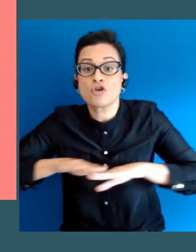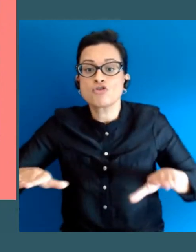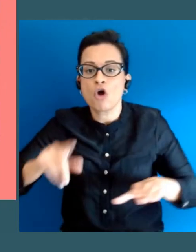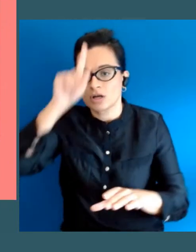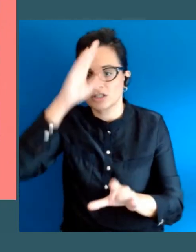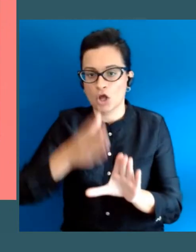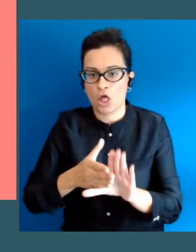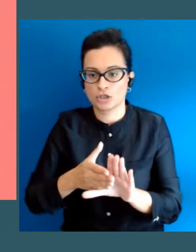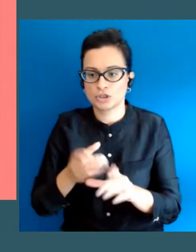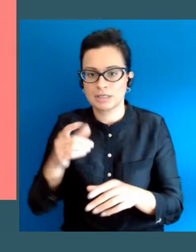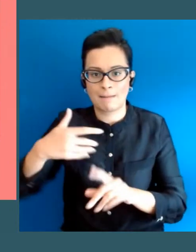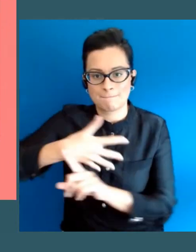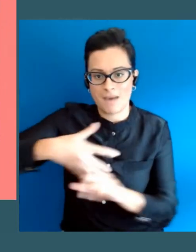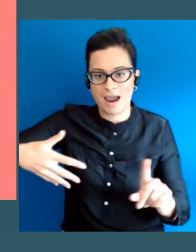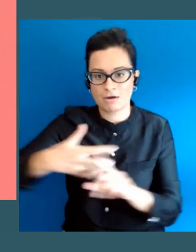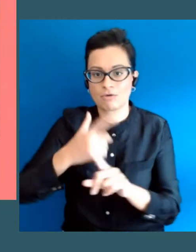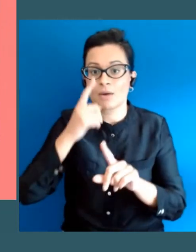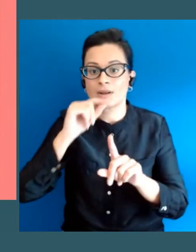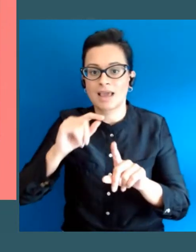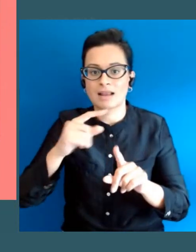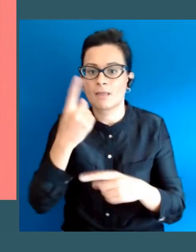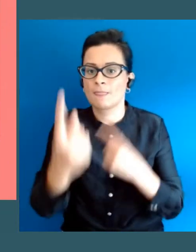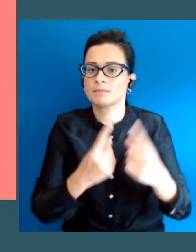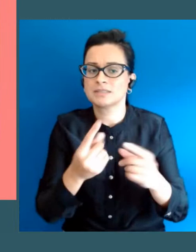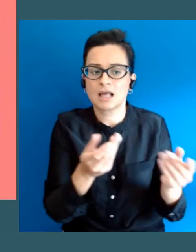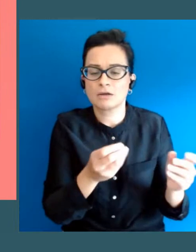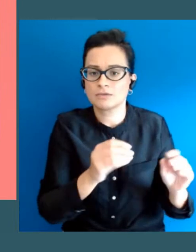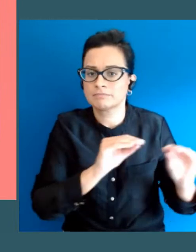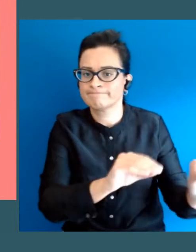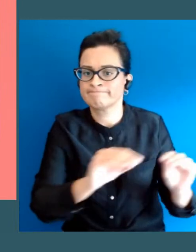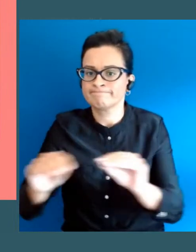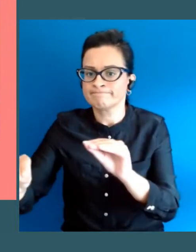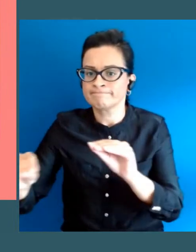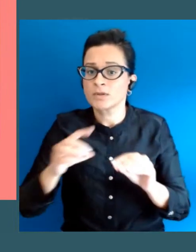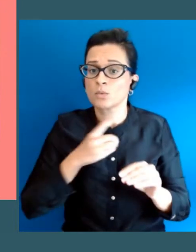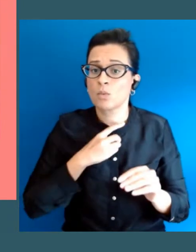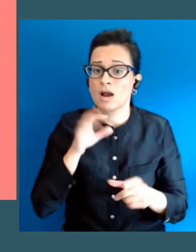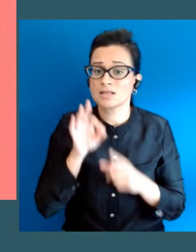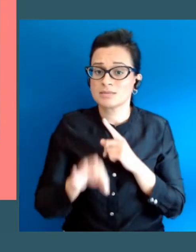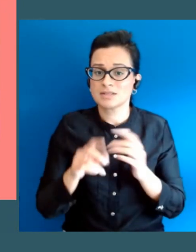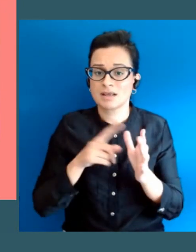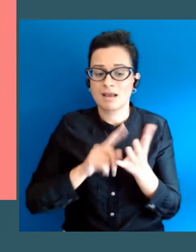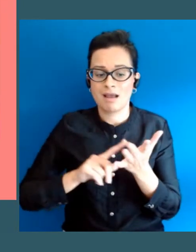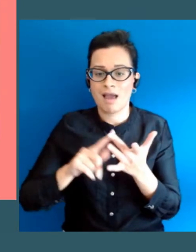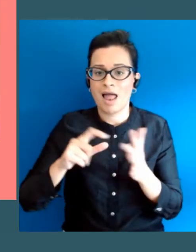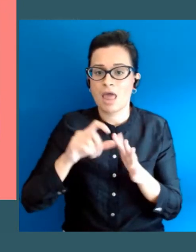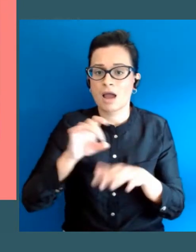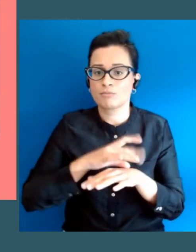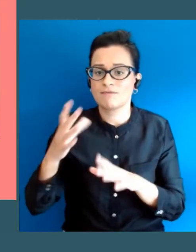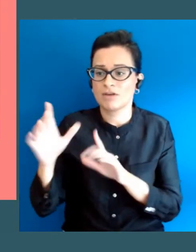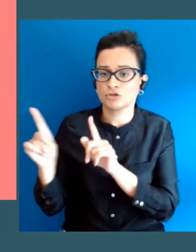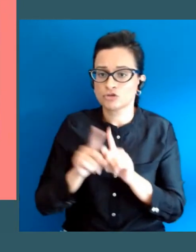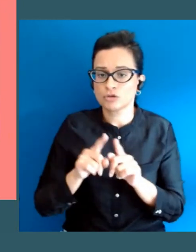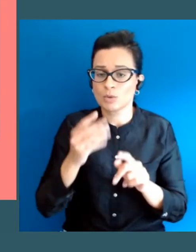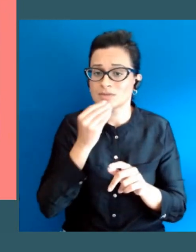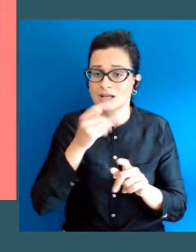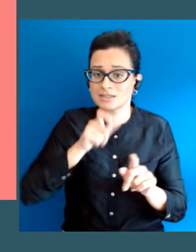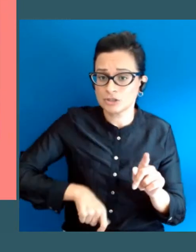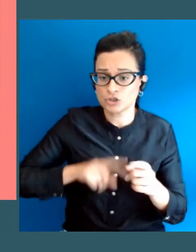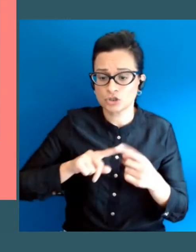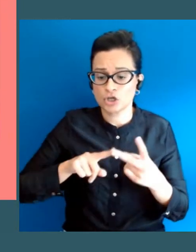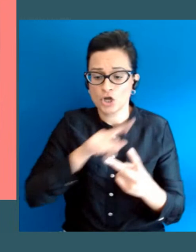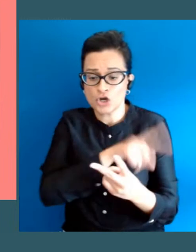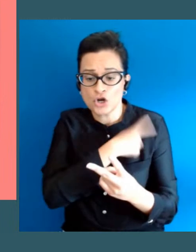this within practice settings. So especially with allied health professionals, dietitians and nurses who may feel like this